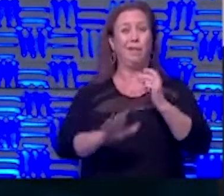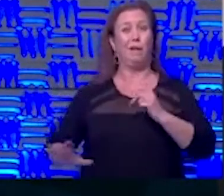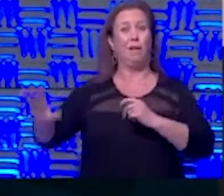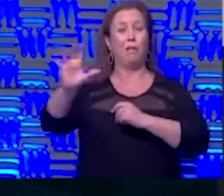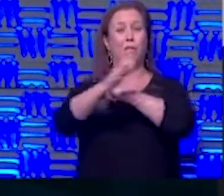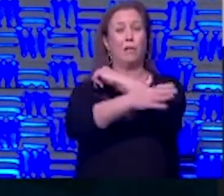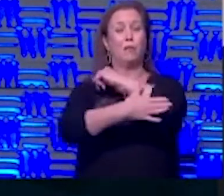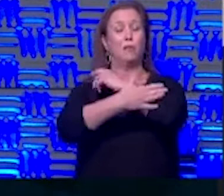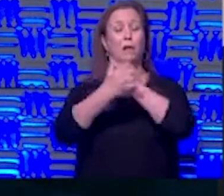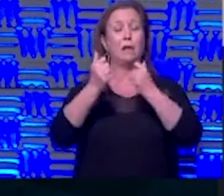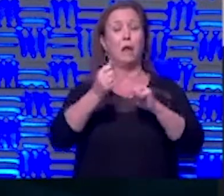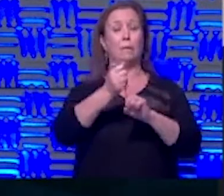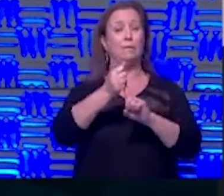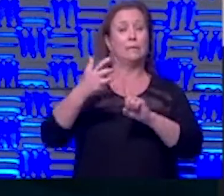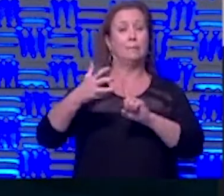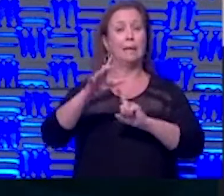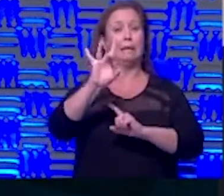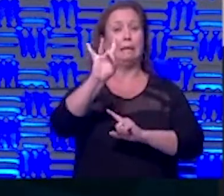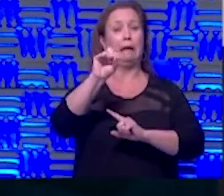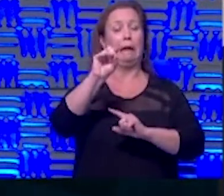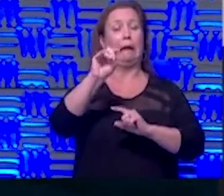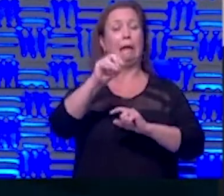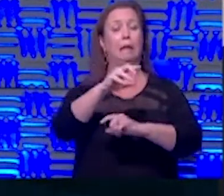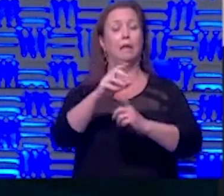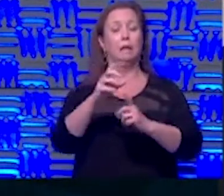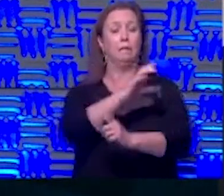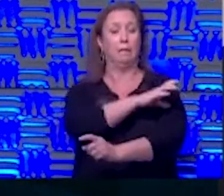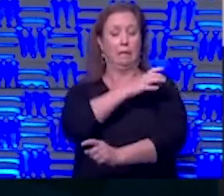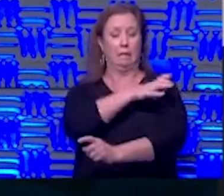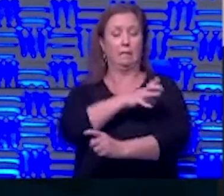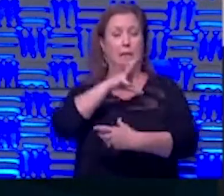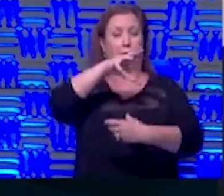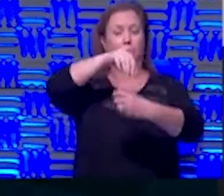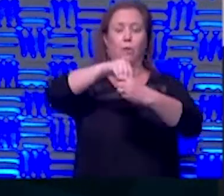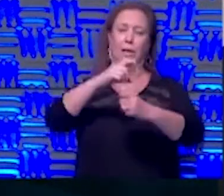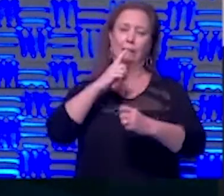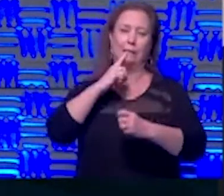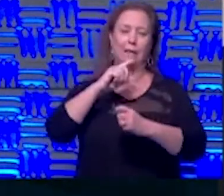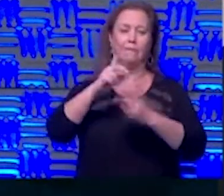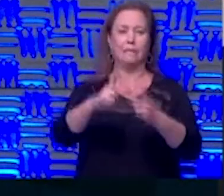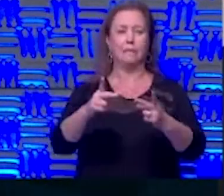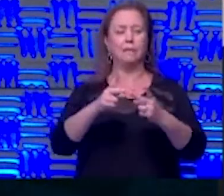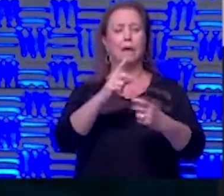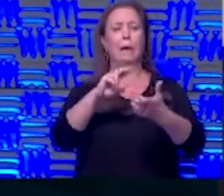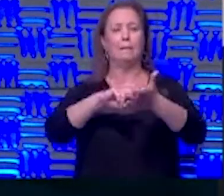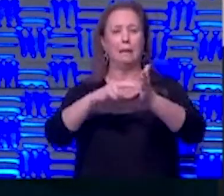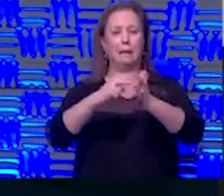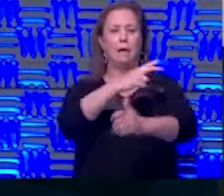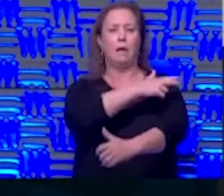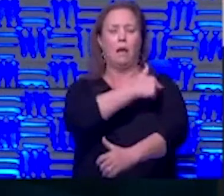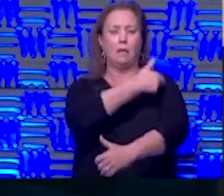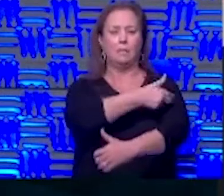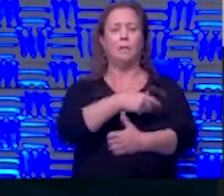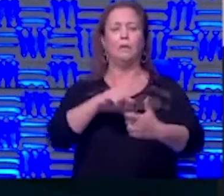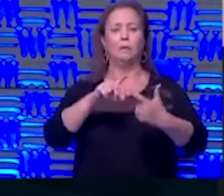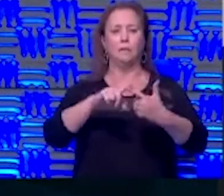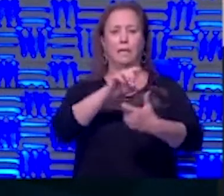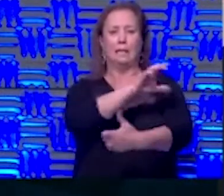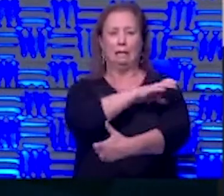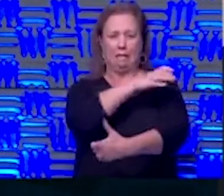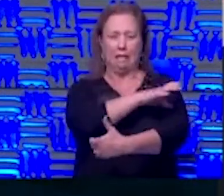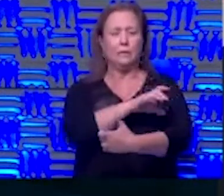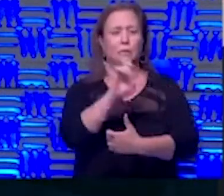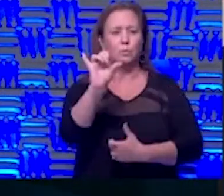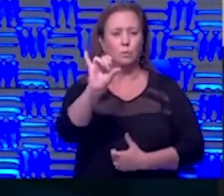we've expanded to 80. And that I would include, when I say facilities, hospitals, and then their ambulatory